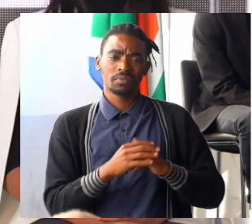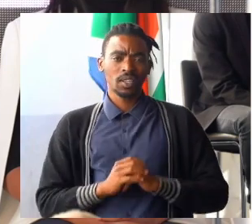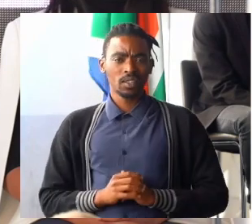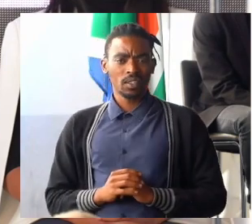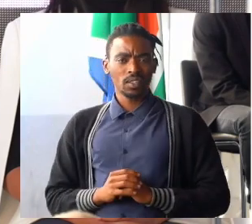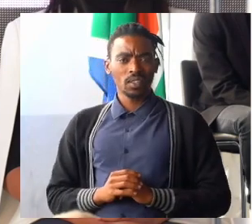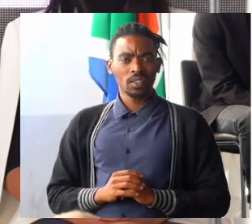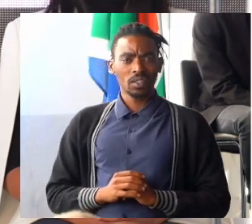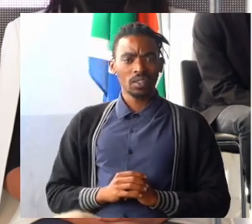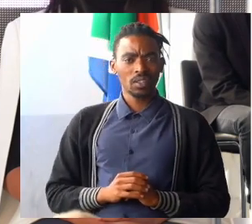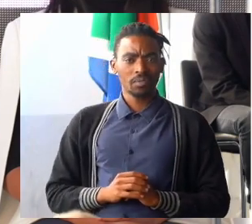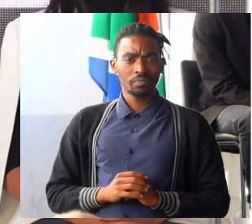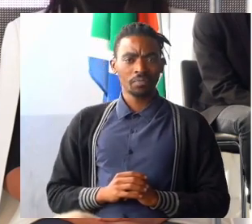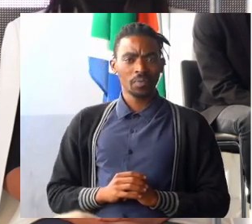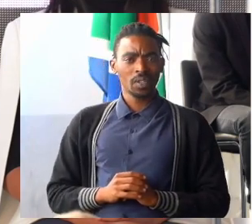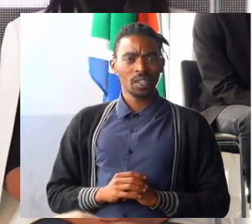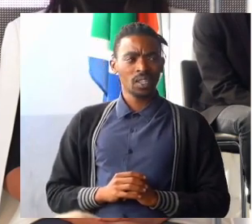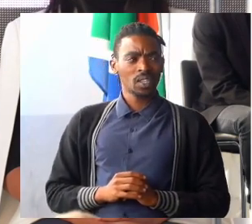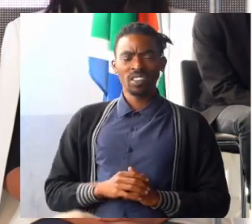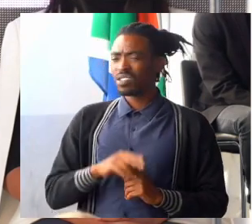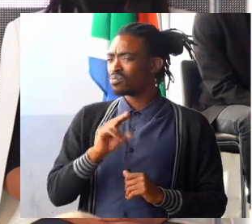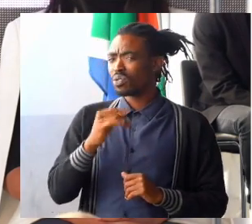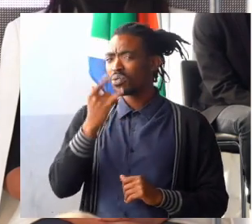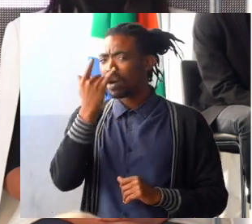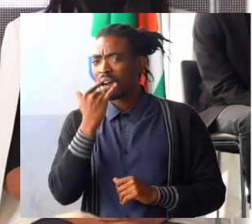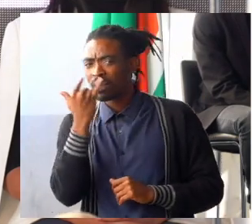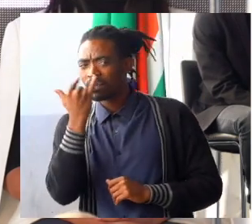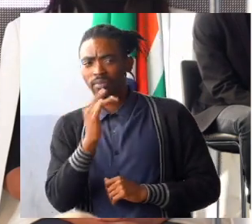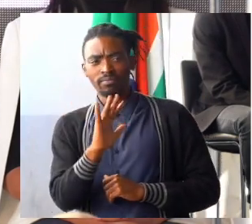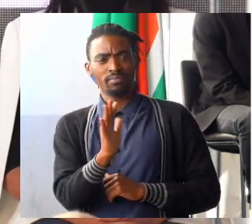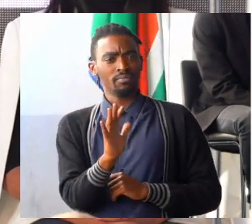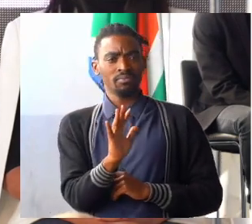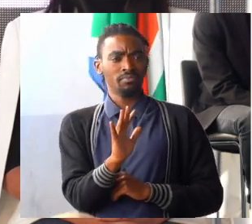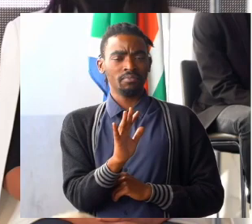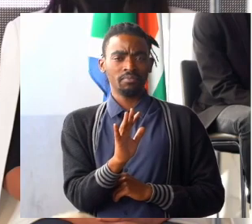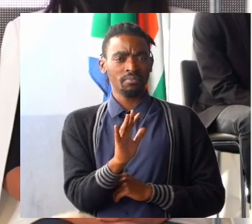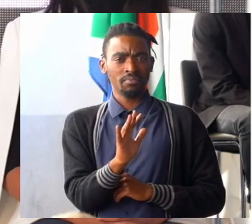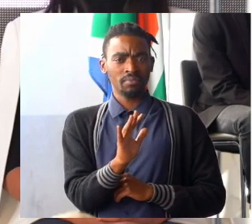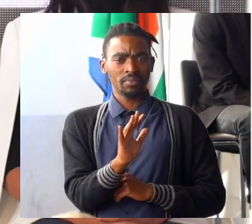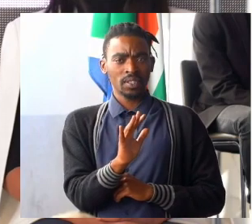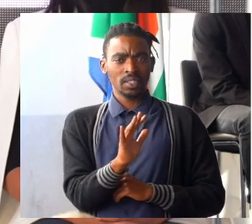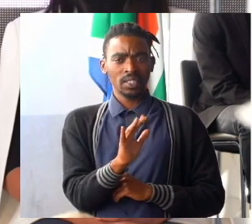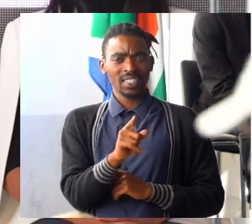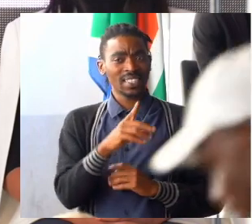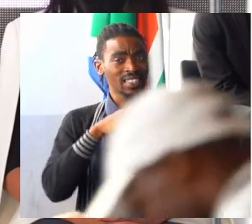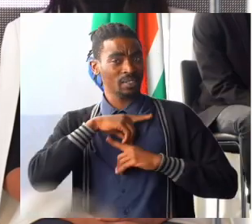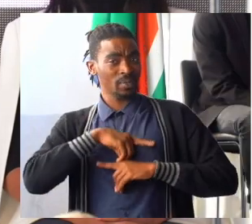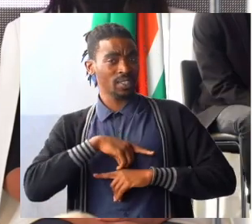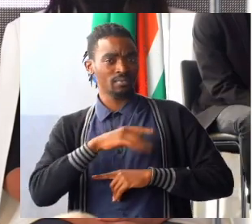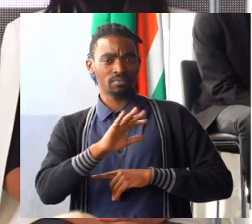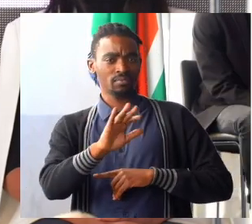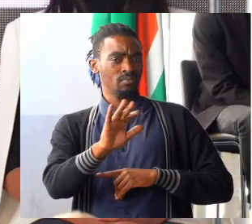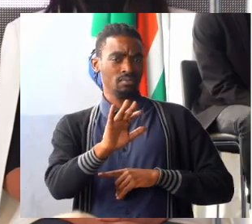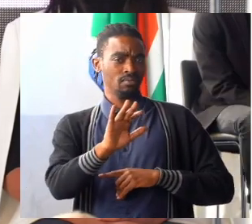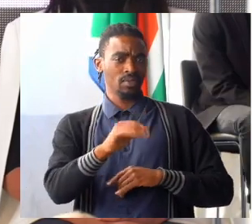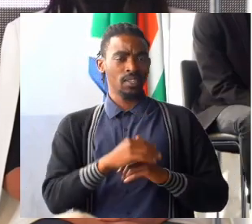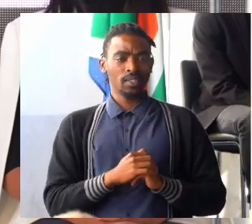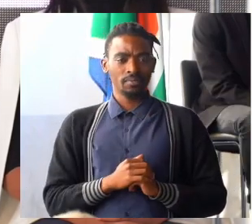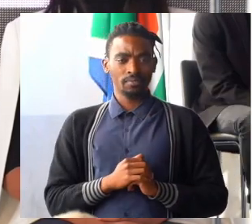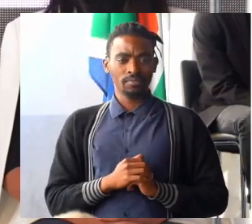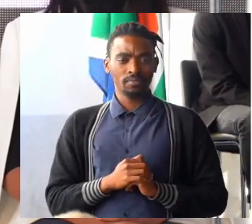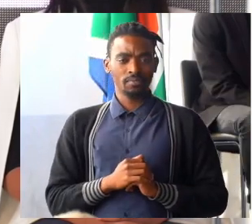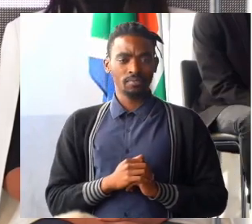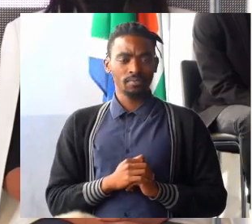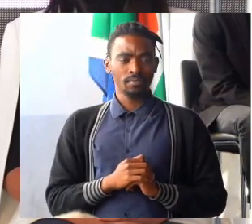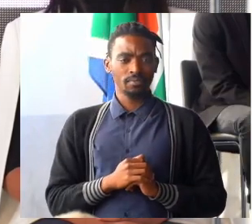It is not the presence of crime that is utterly depressing. It is the sense